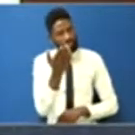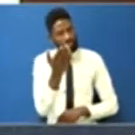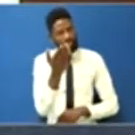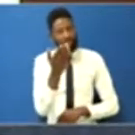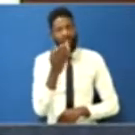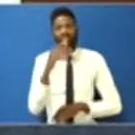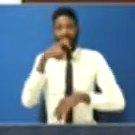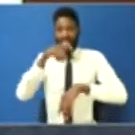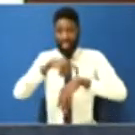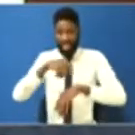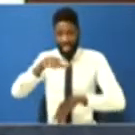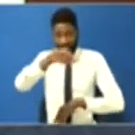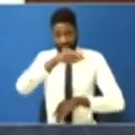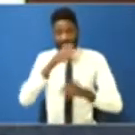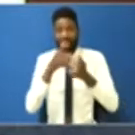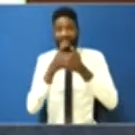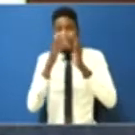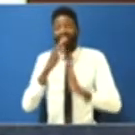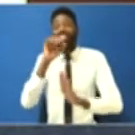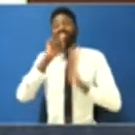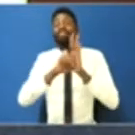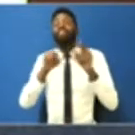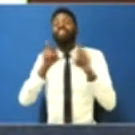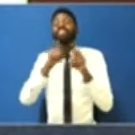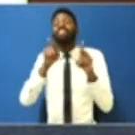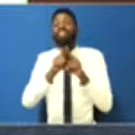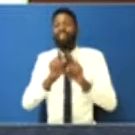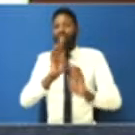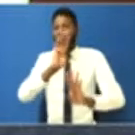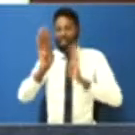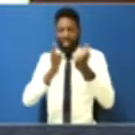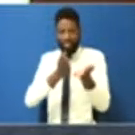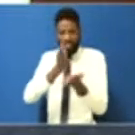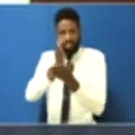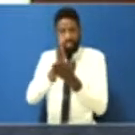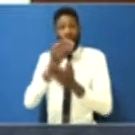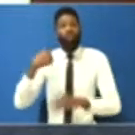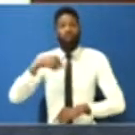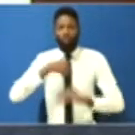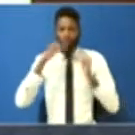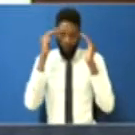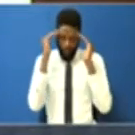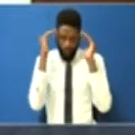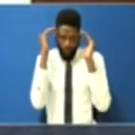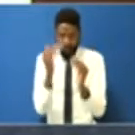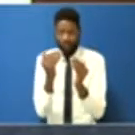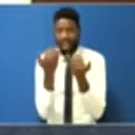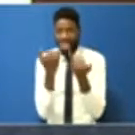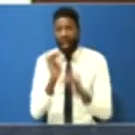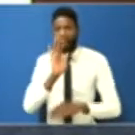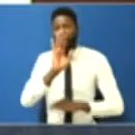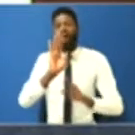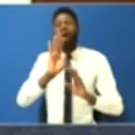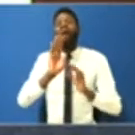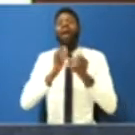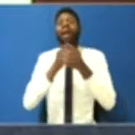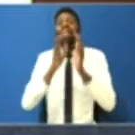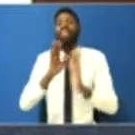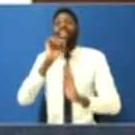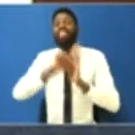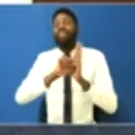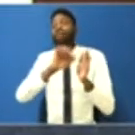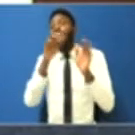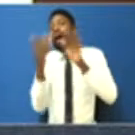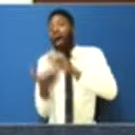leadership and integrity definitely we look at the importance of that within your uh leadership once you or